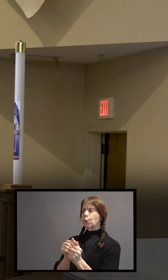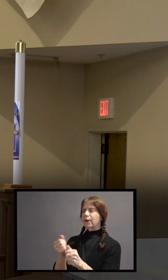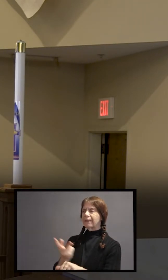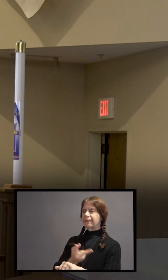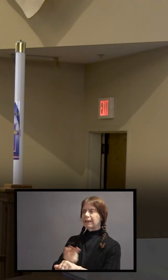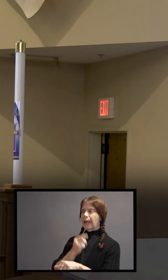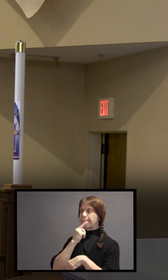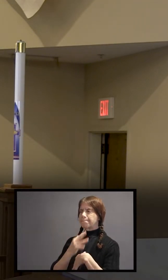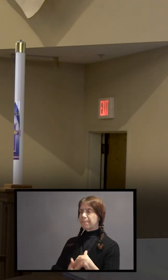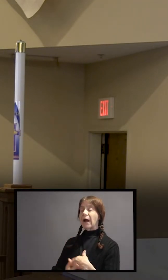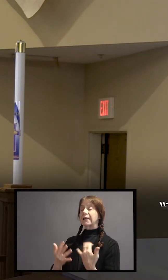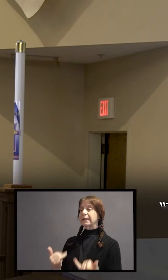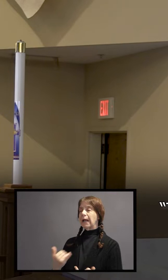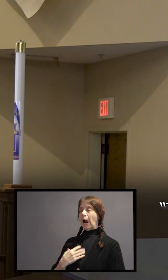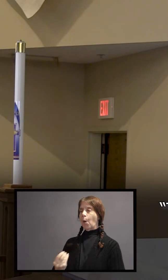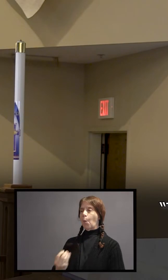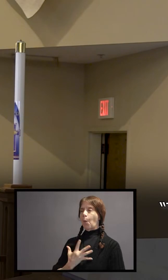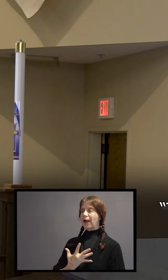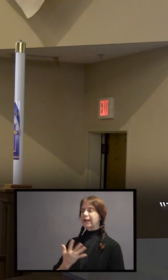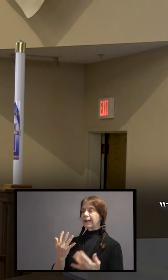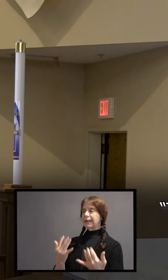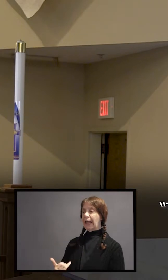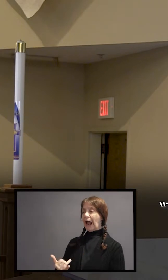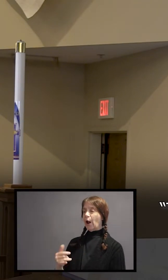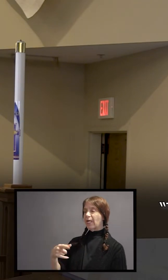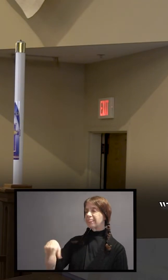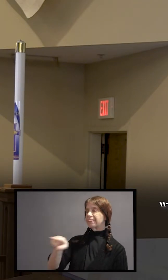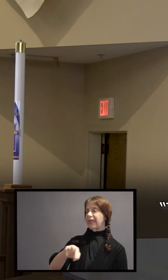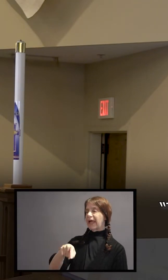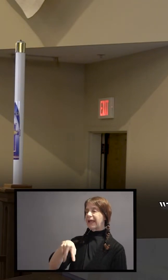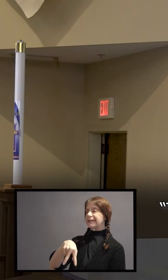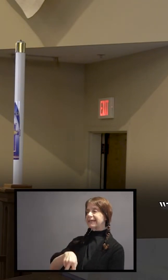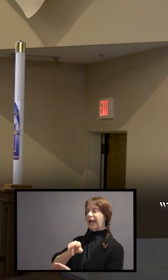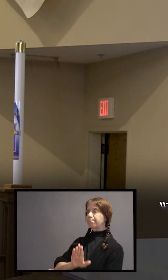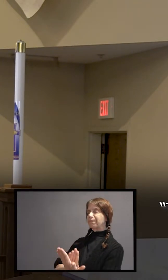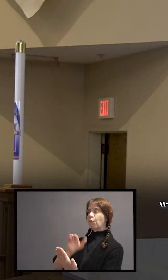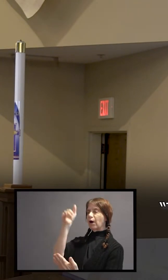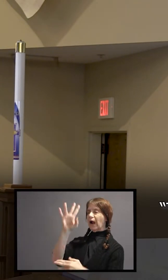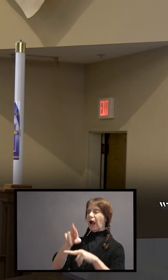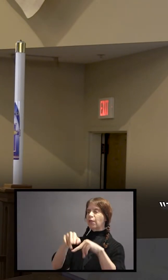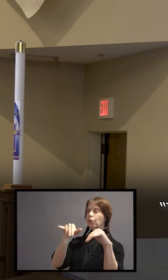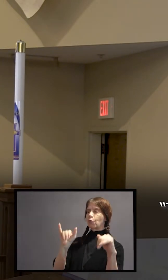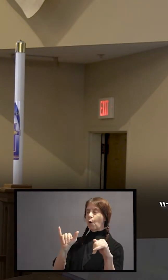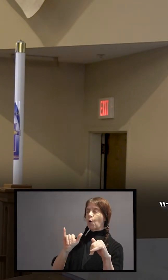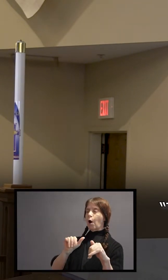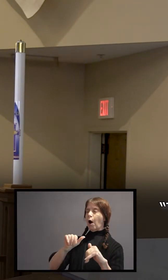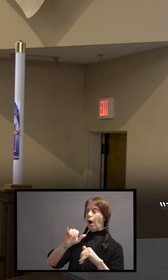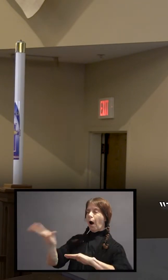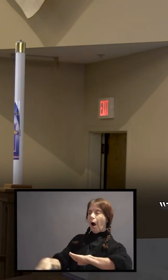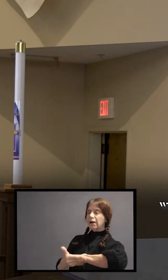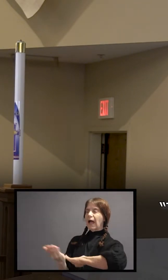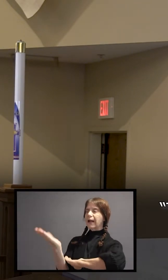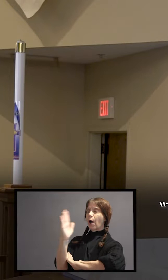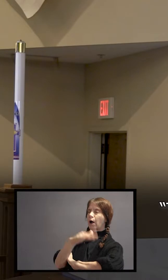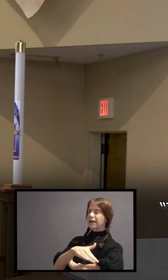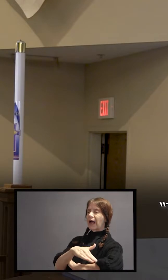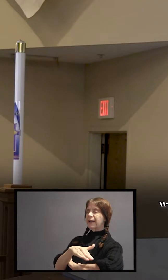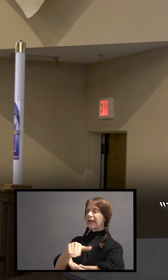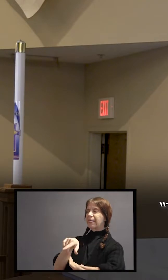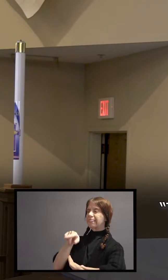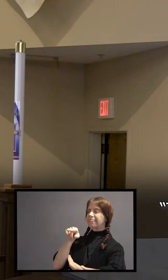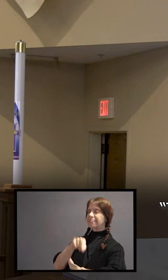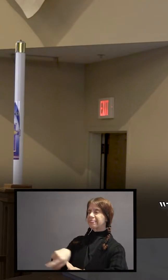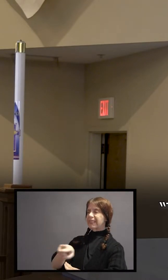in the blood of the Lamb. Therefore, they are before the throne of God and serve him day and night in